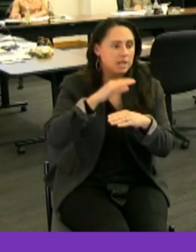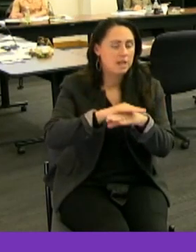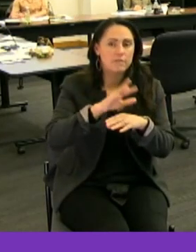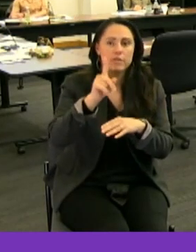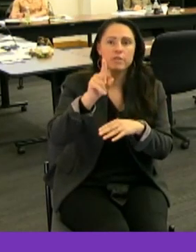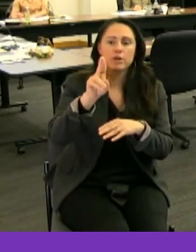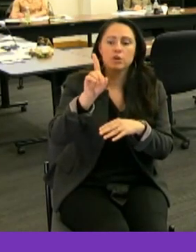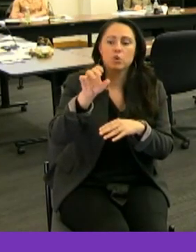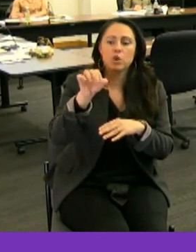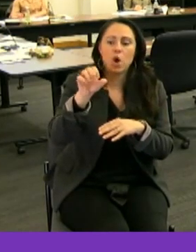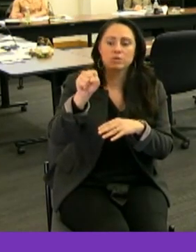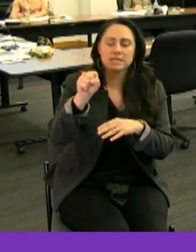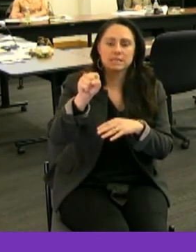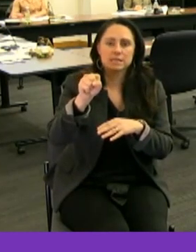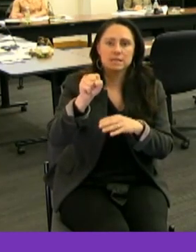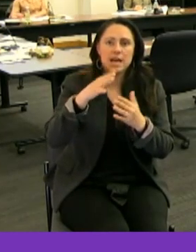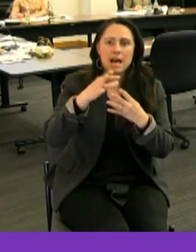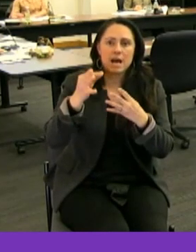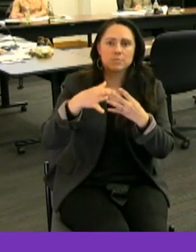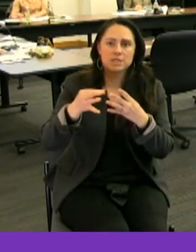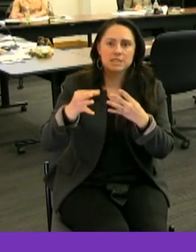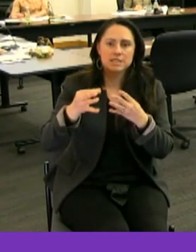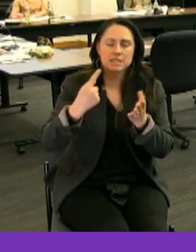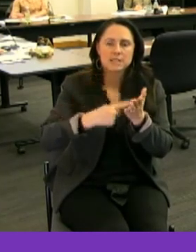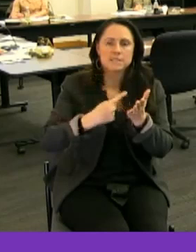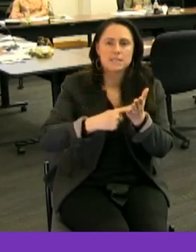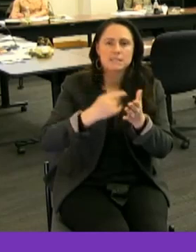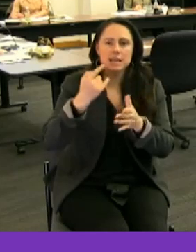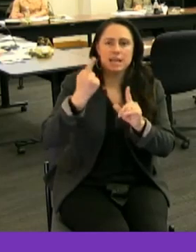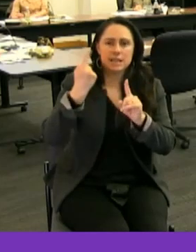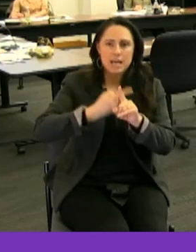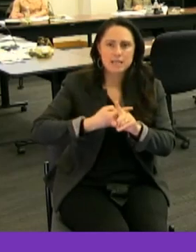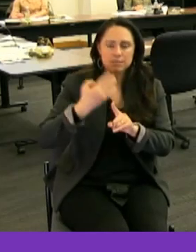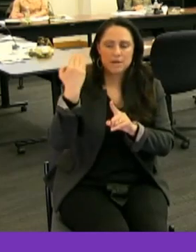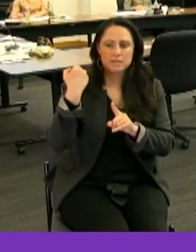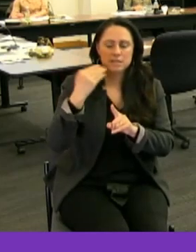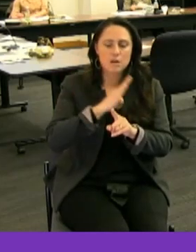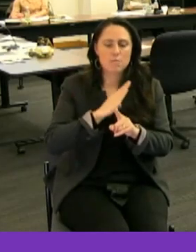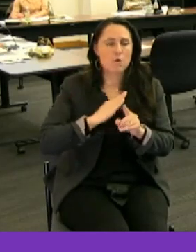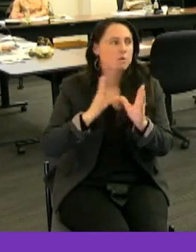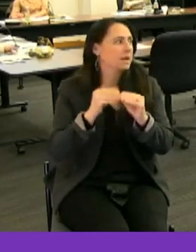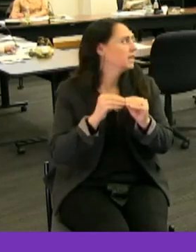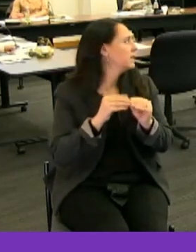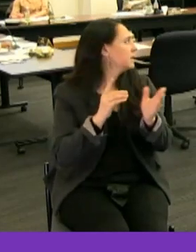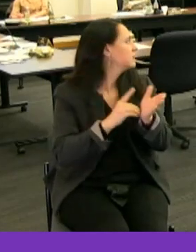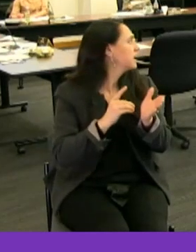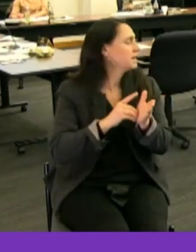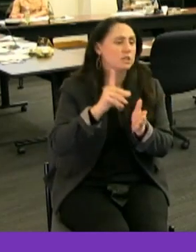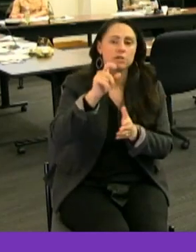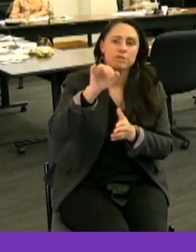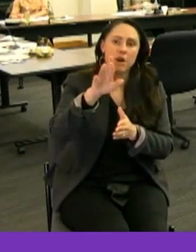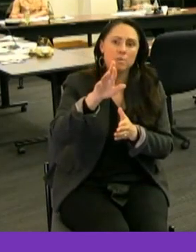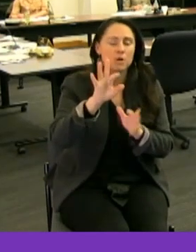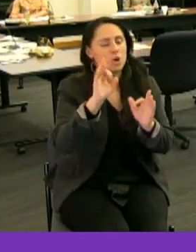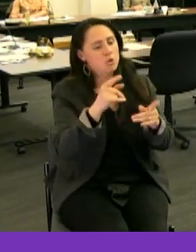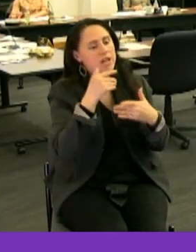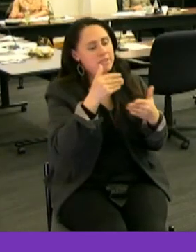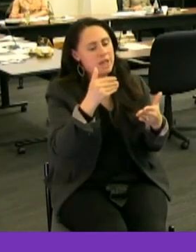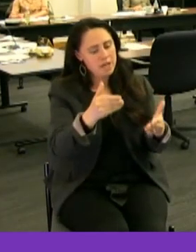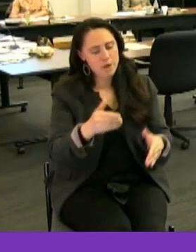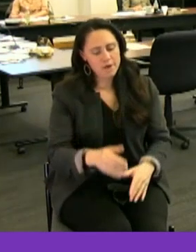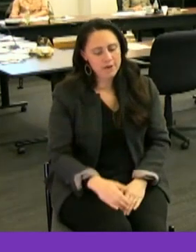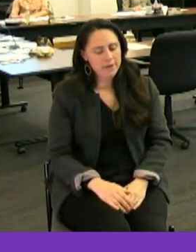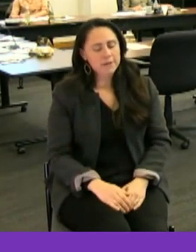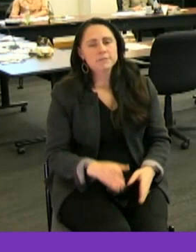KUDO options, which was discussed at last month's board meeting. Dr. Farmer? Hey, all right, thank you,